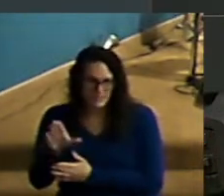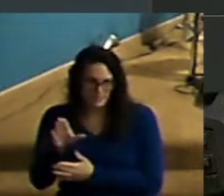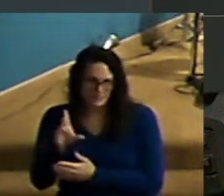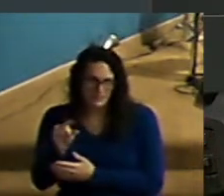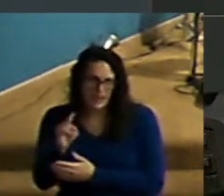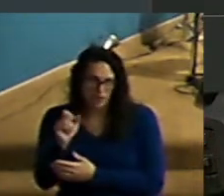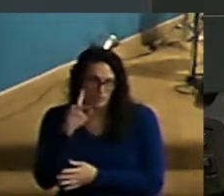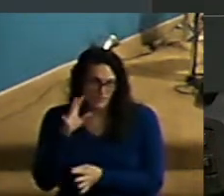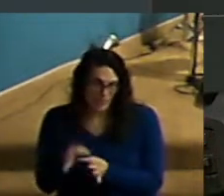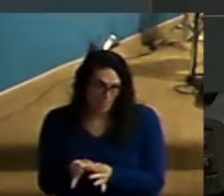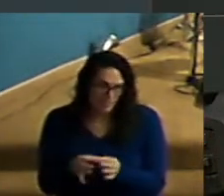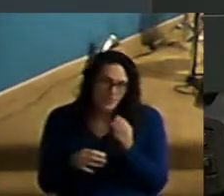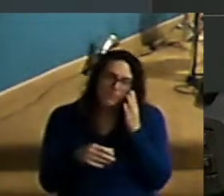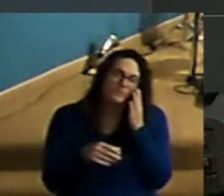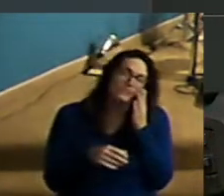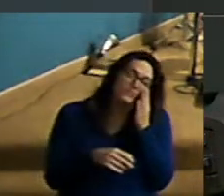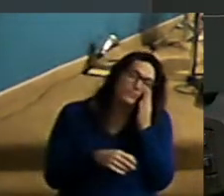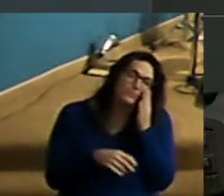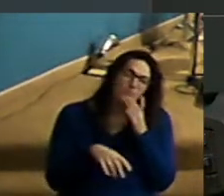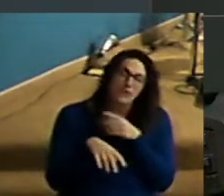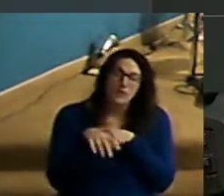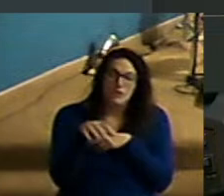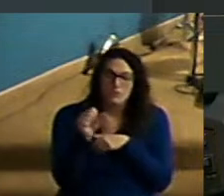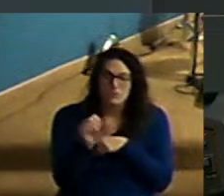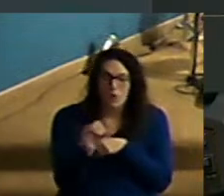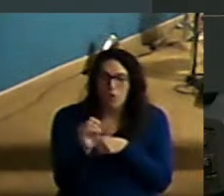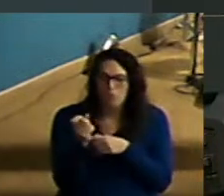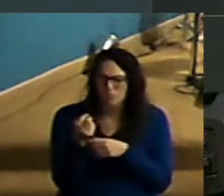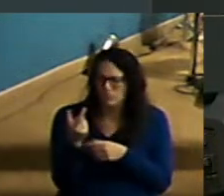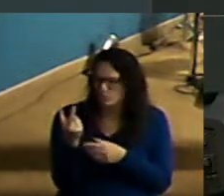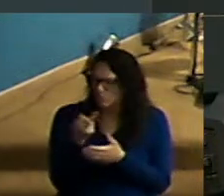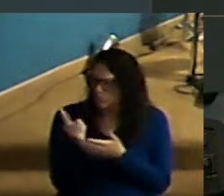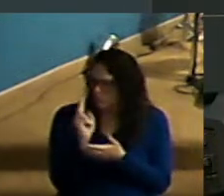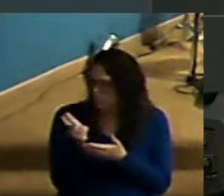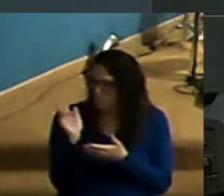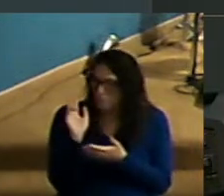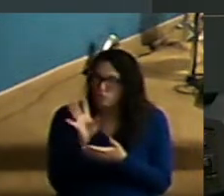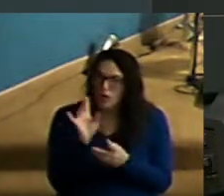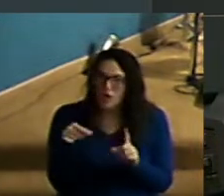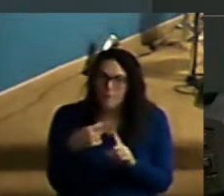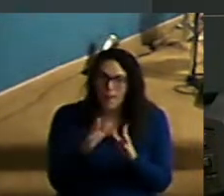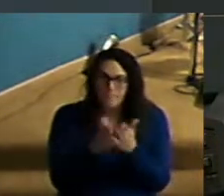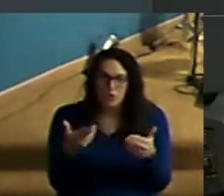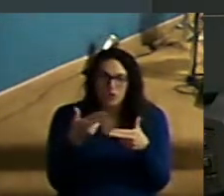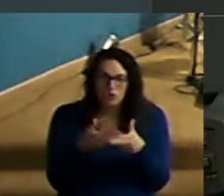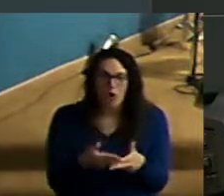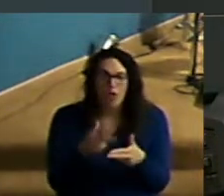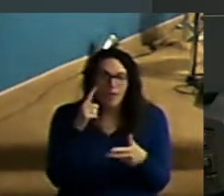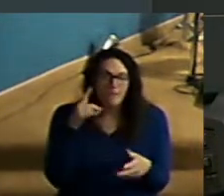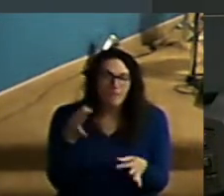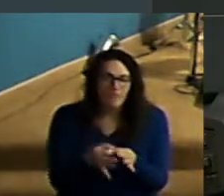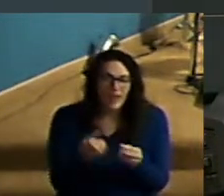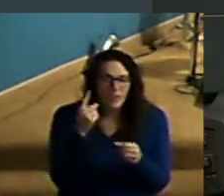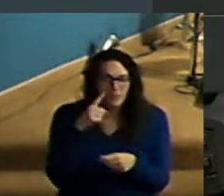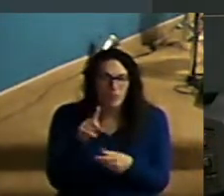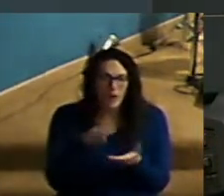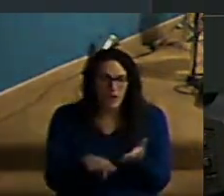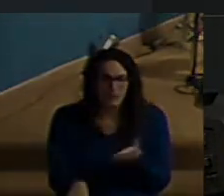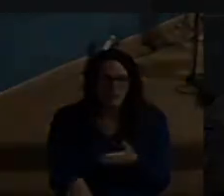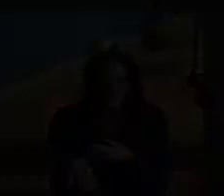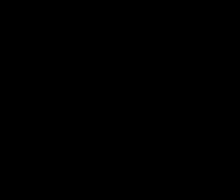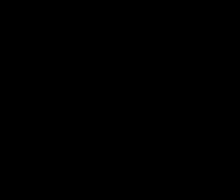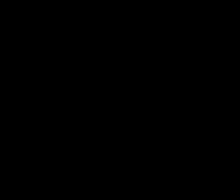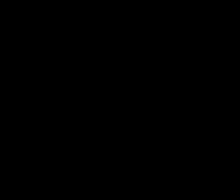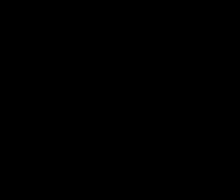our character. We talked a few weeks ago about how there's this book, Faith for Exiles, by David Kinneman, Mark Matlock. They did